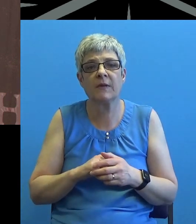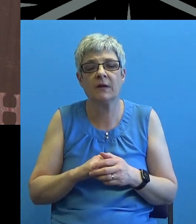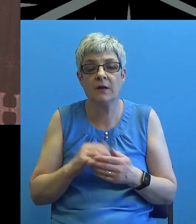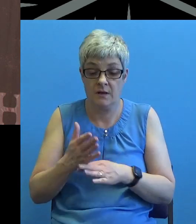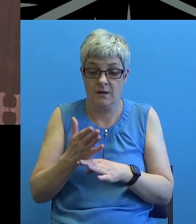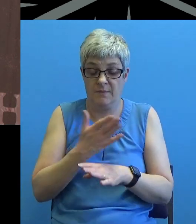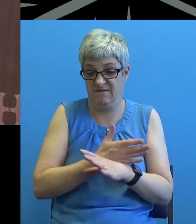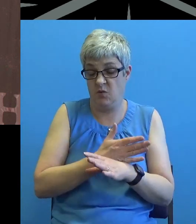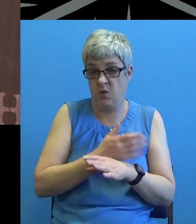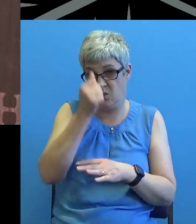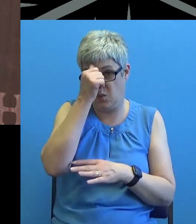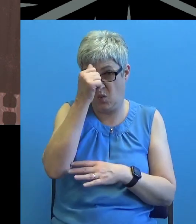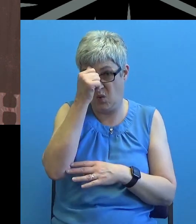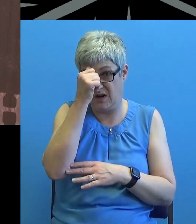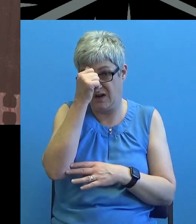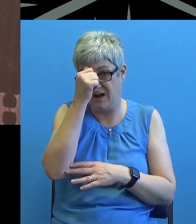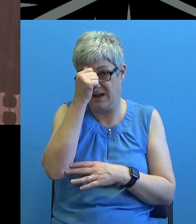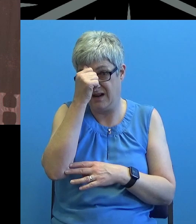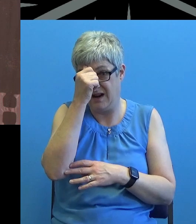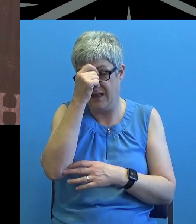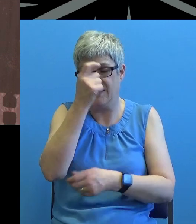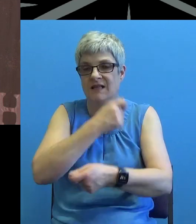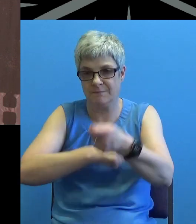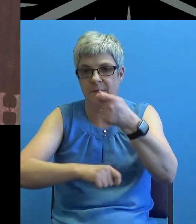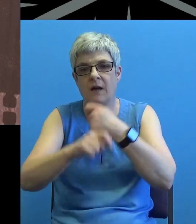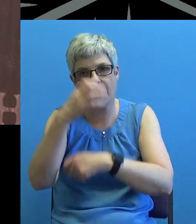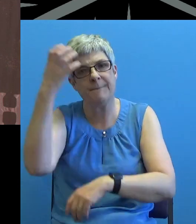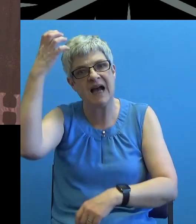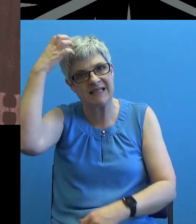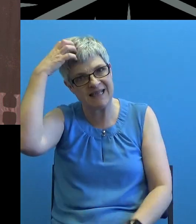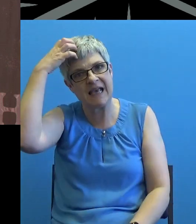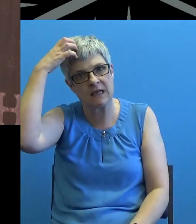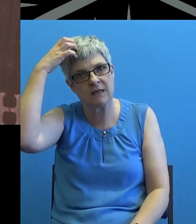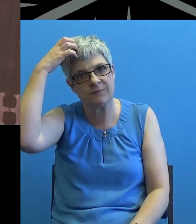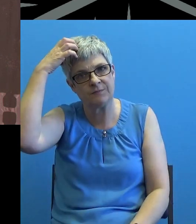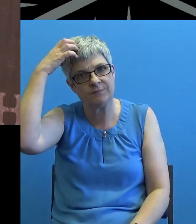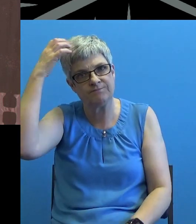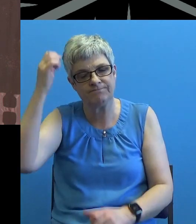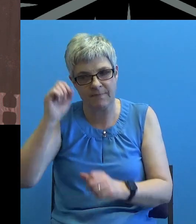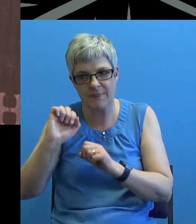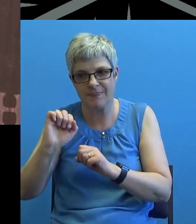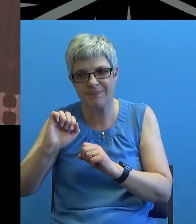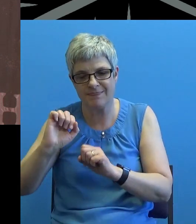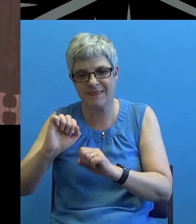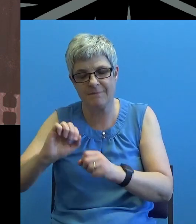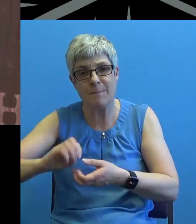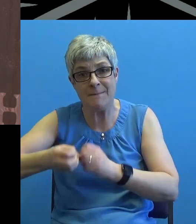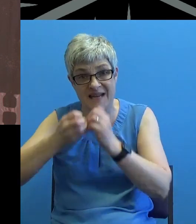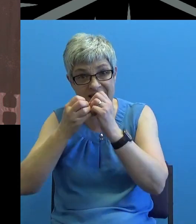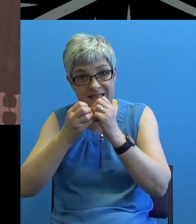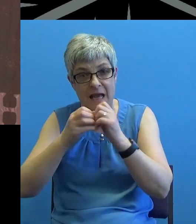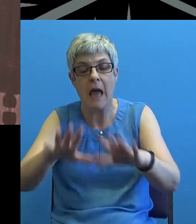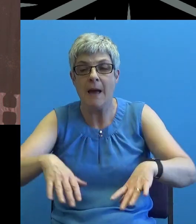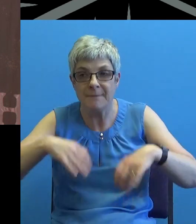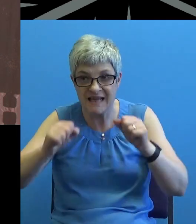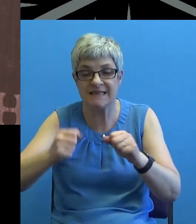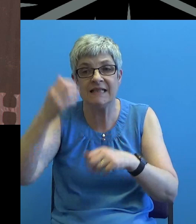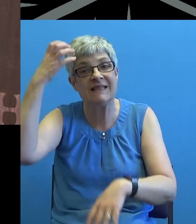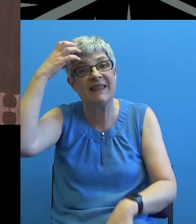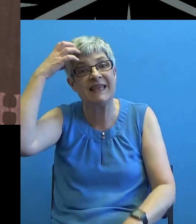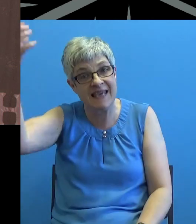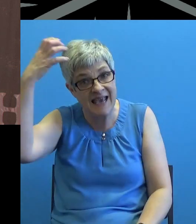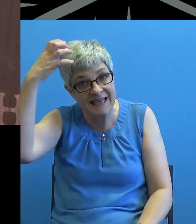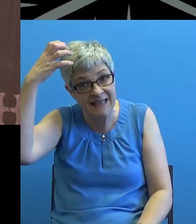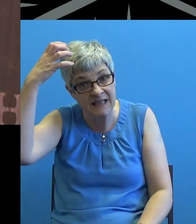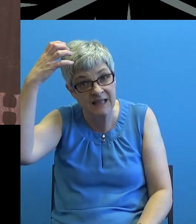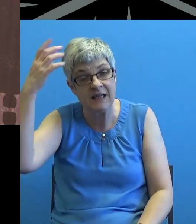But before they've even known it, they've turned him into a king of their own making. "Blessed is the king," they sing,